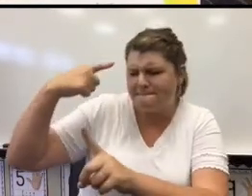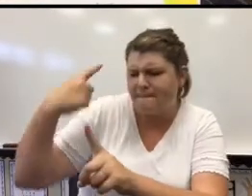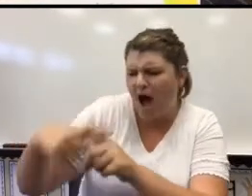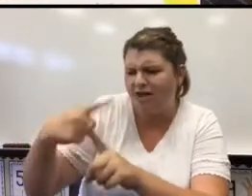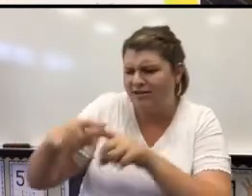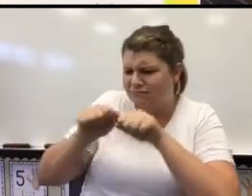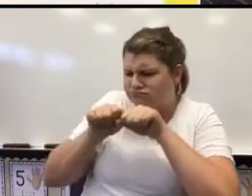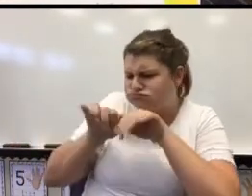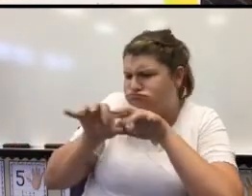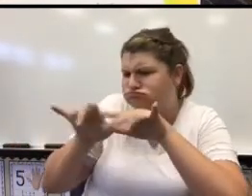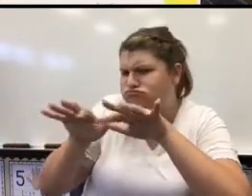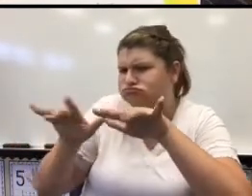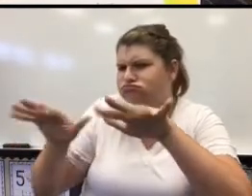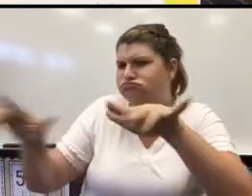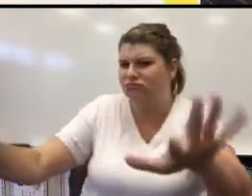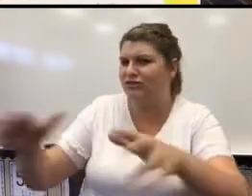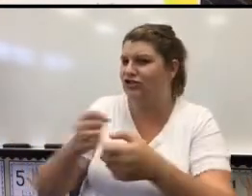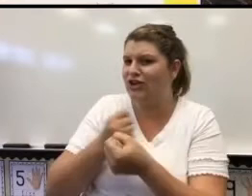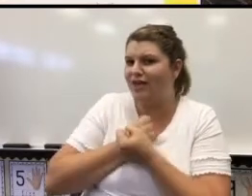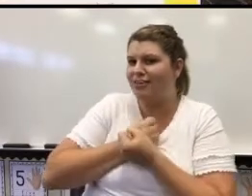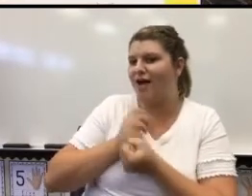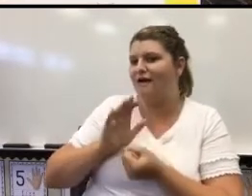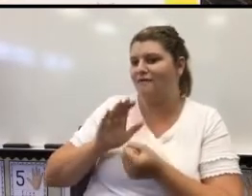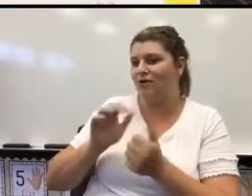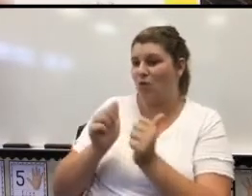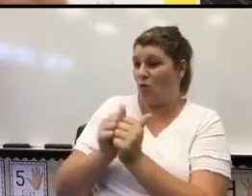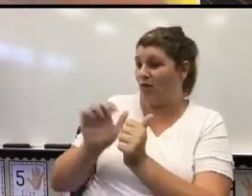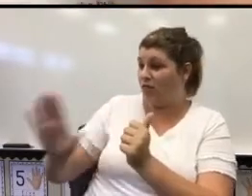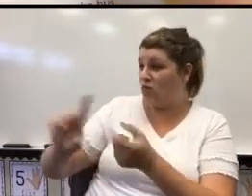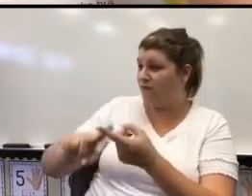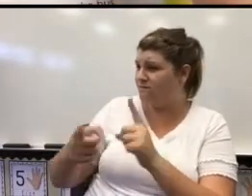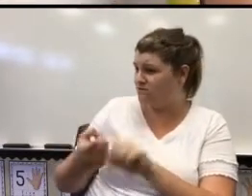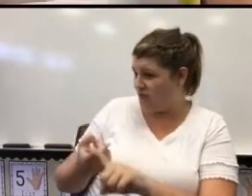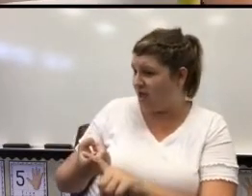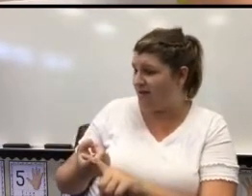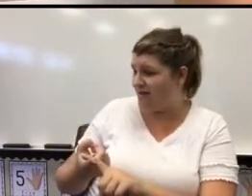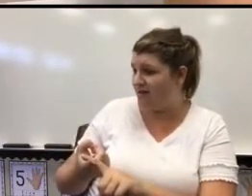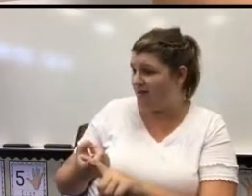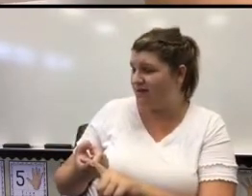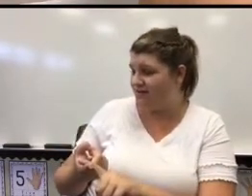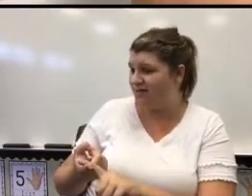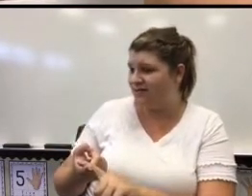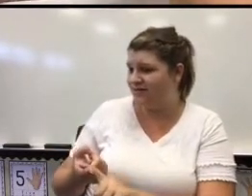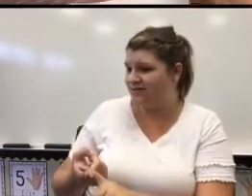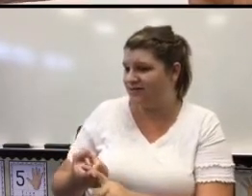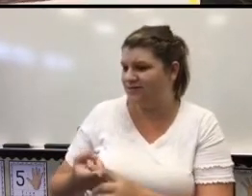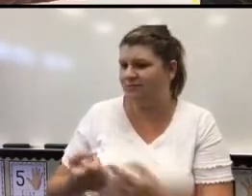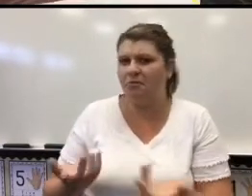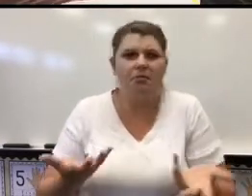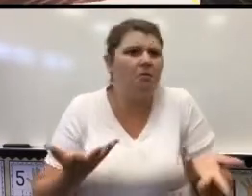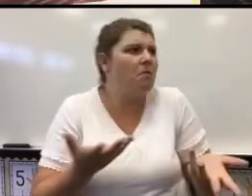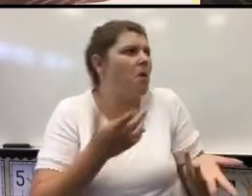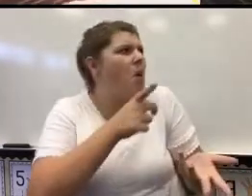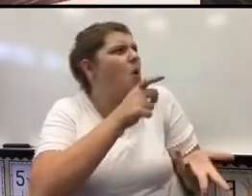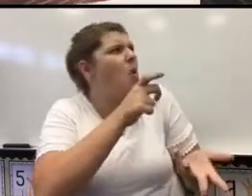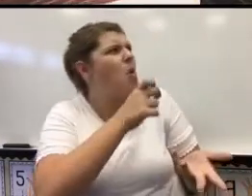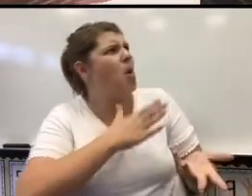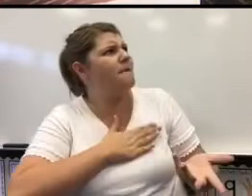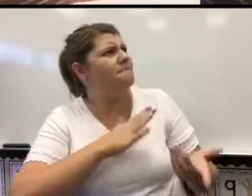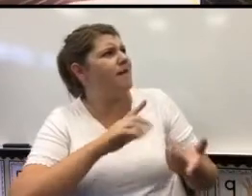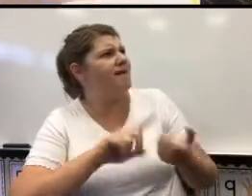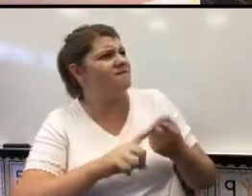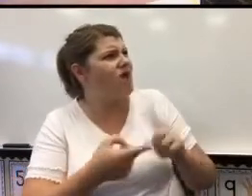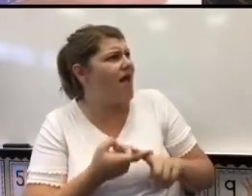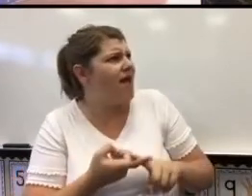means you become a powerful force of positive energy and share love with your passenger. "Who are